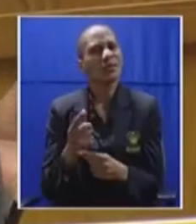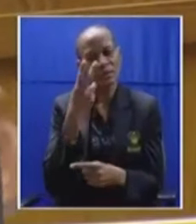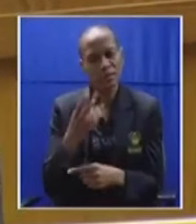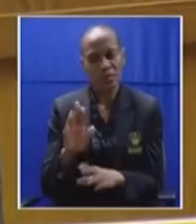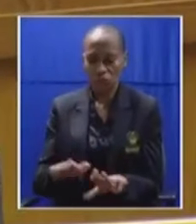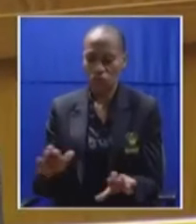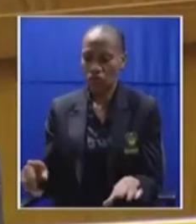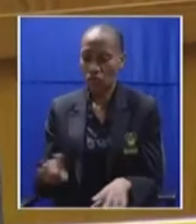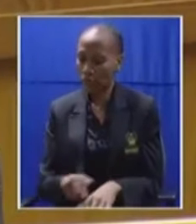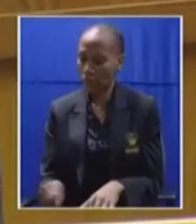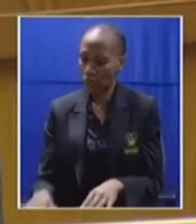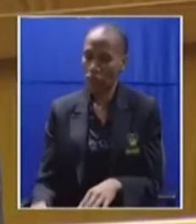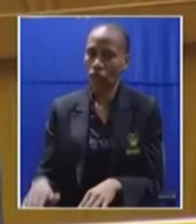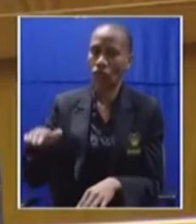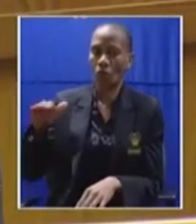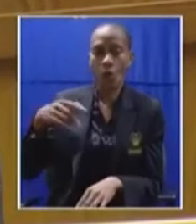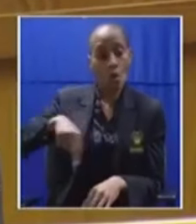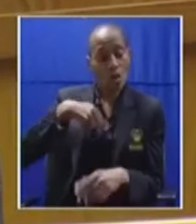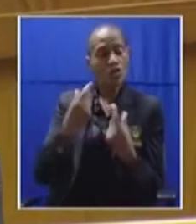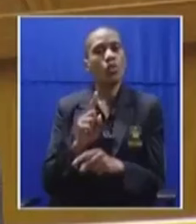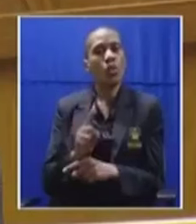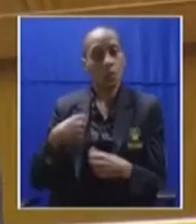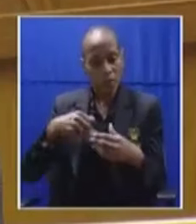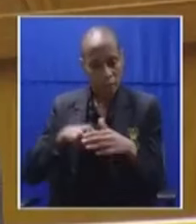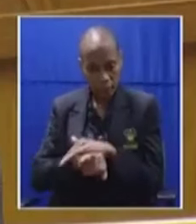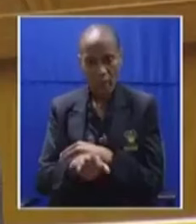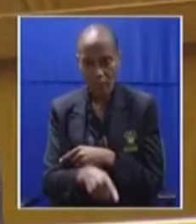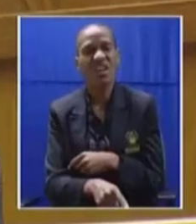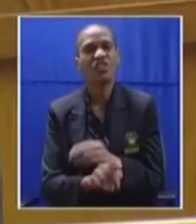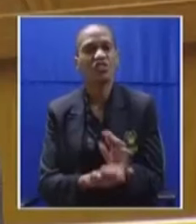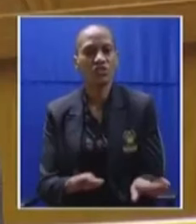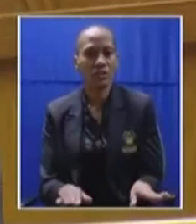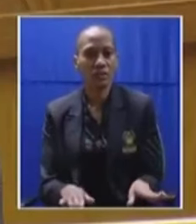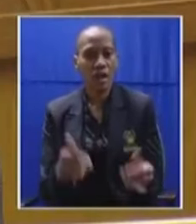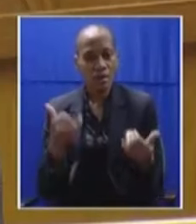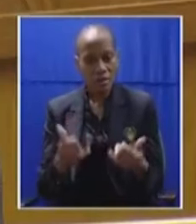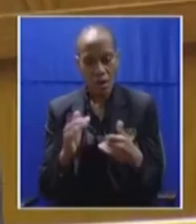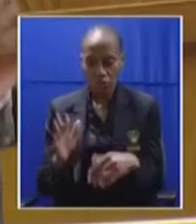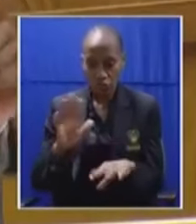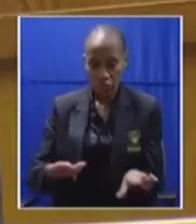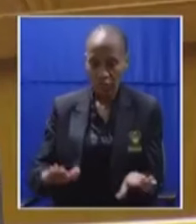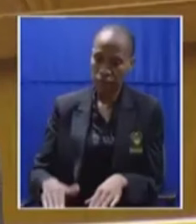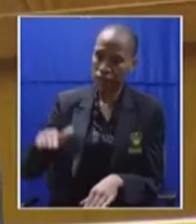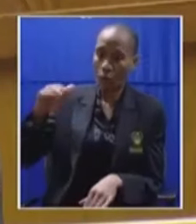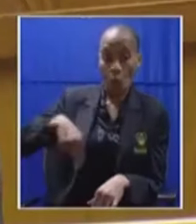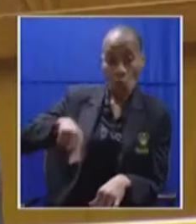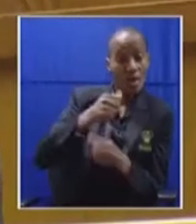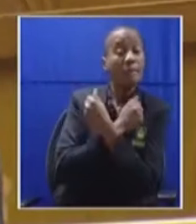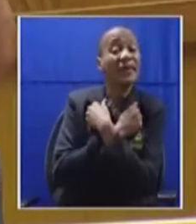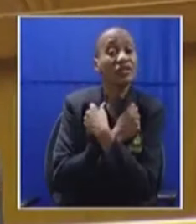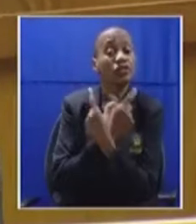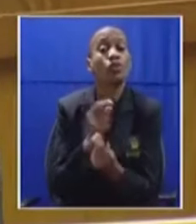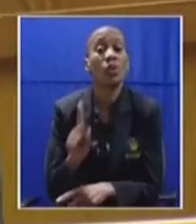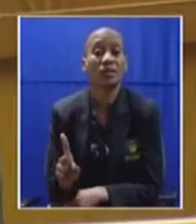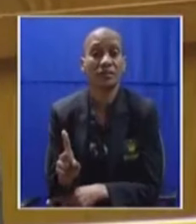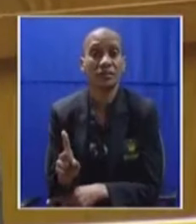has given us to bring up? We bring them into this world, and how do we bring them up? Because that is where the real challenge